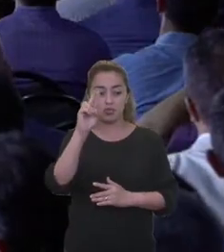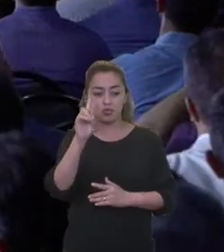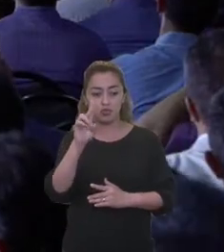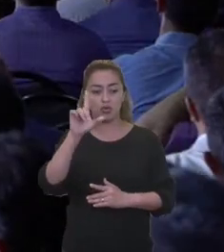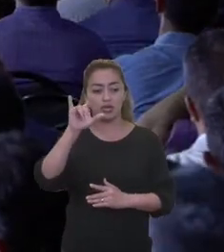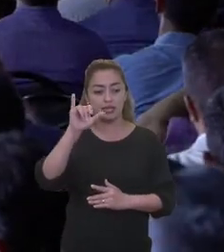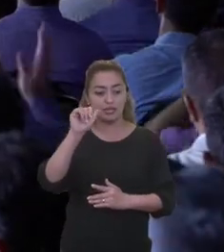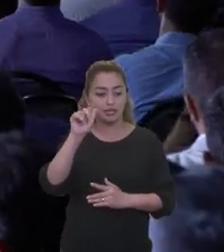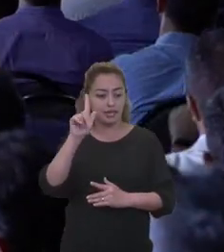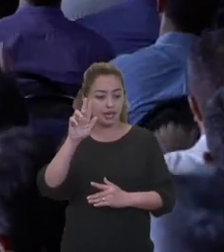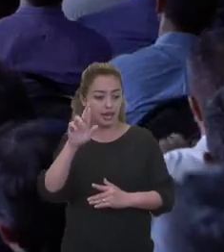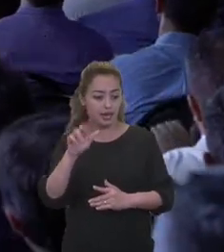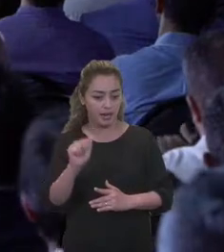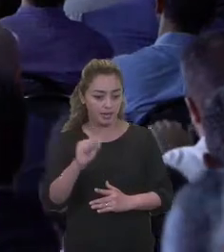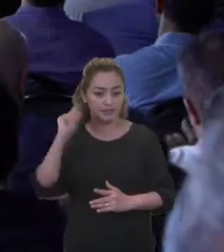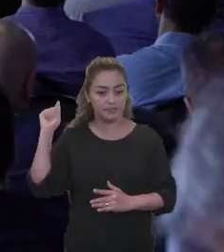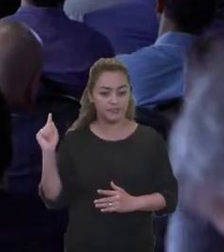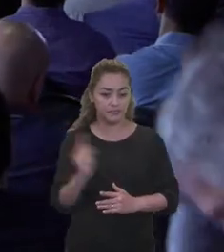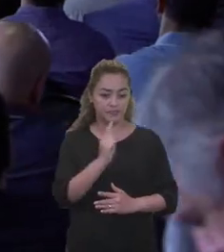Lyra, founder